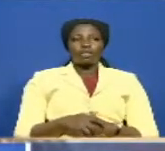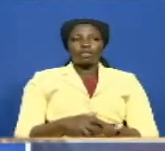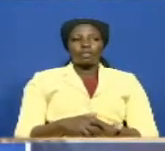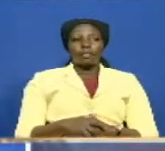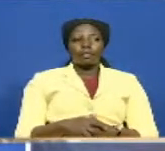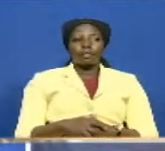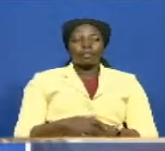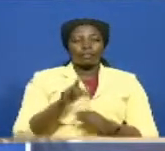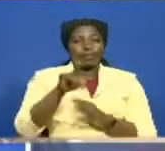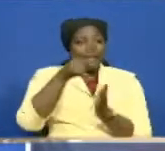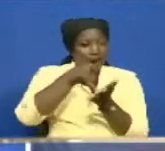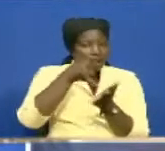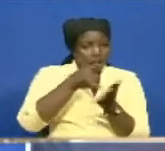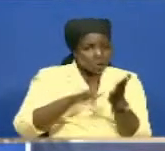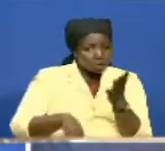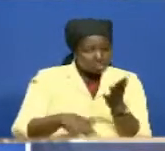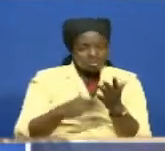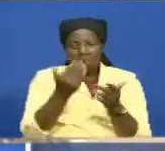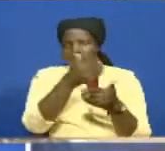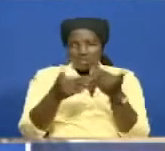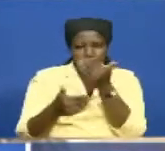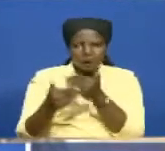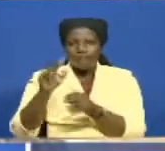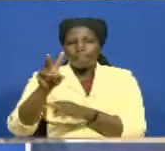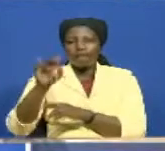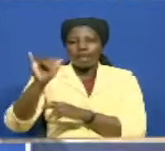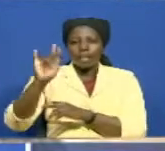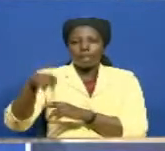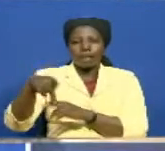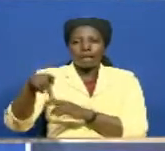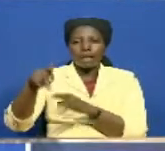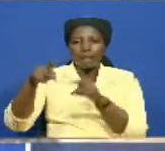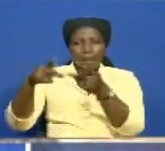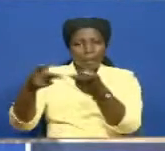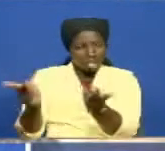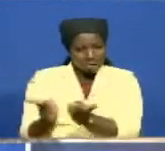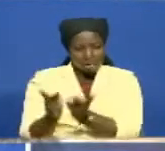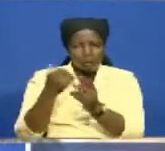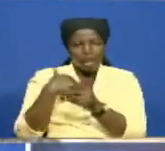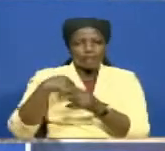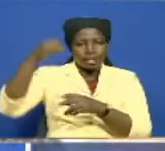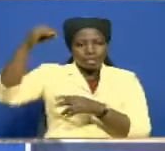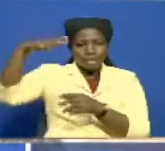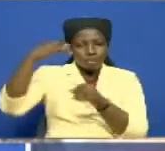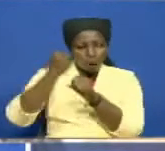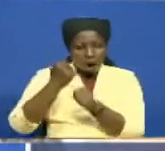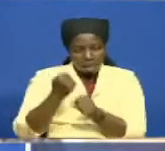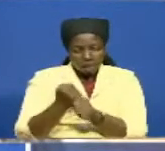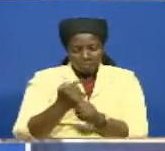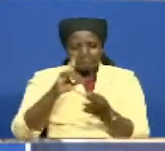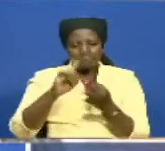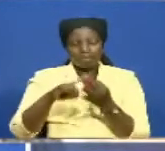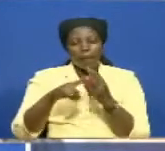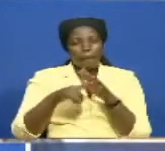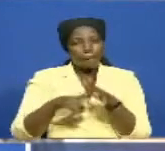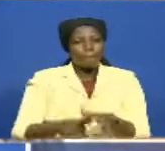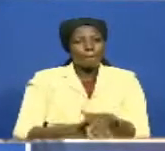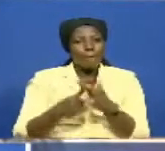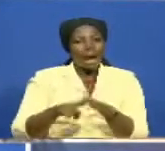It entails constructing a VIP lounge. We have electrical works, mechanical